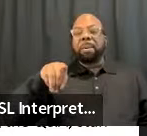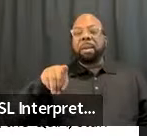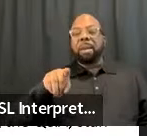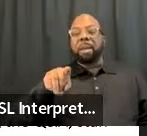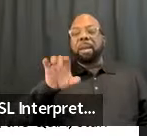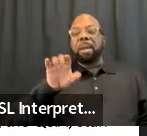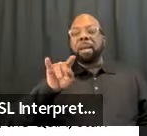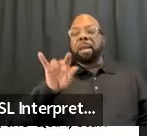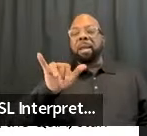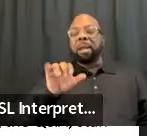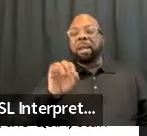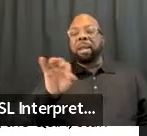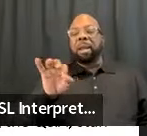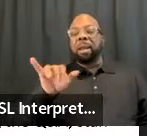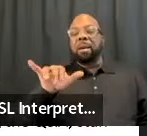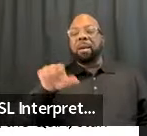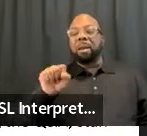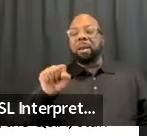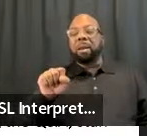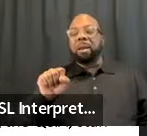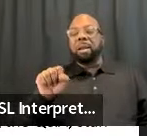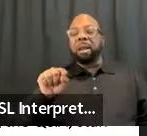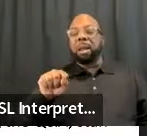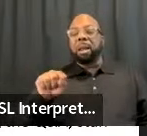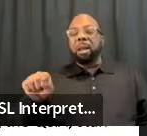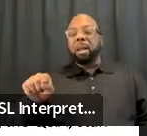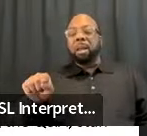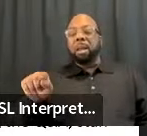dcpcityofyes, all one word,